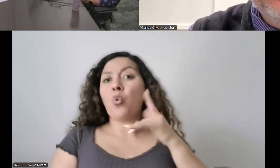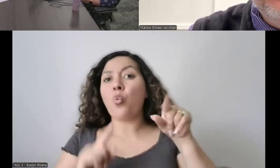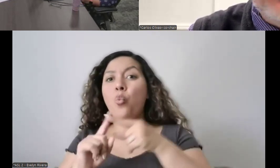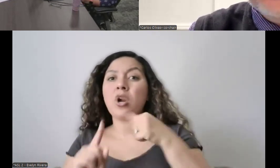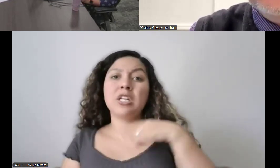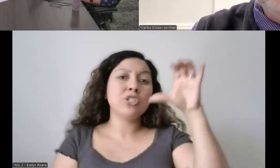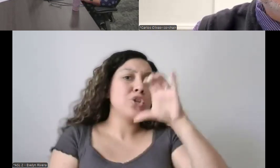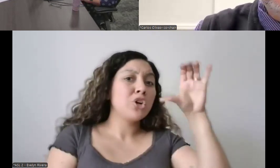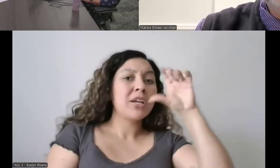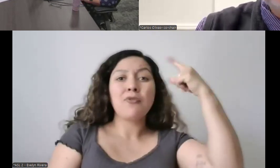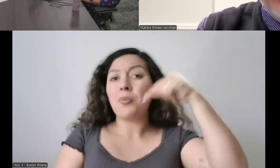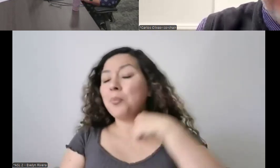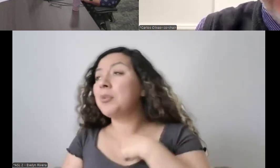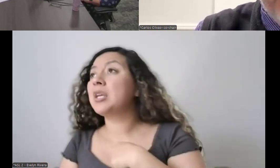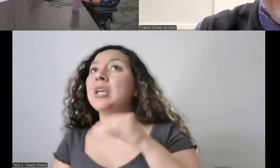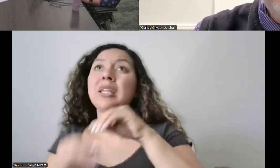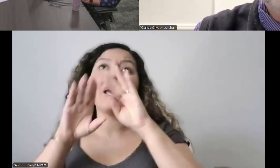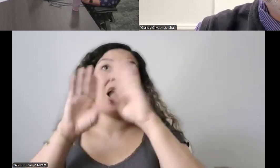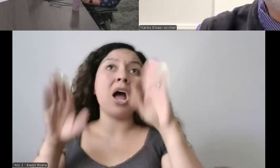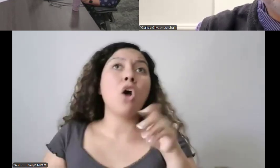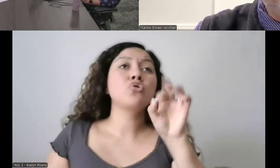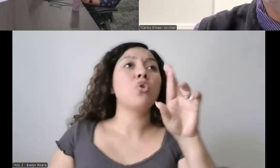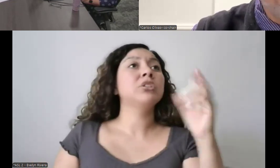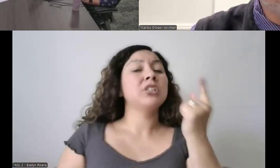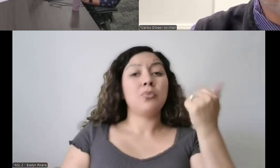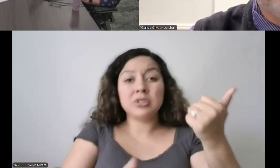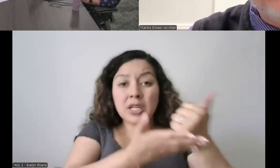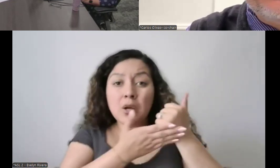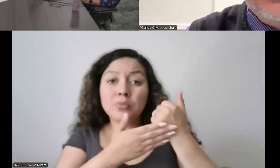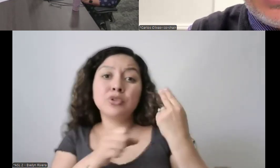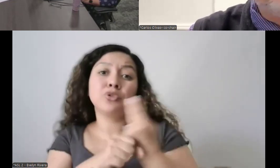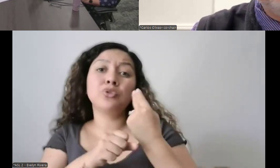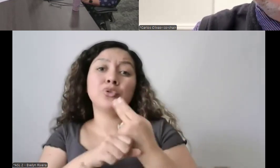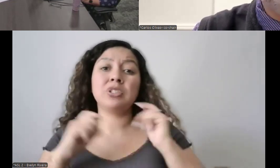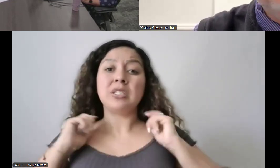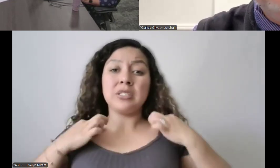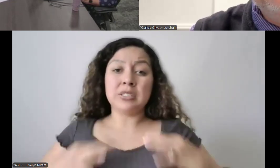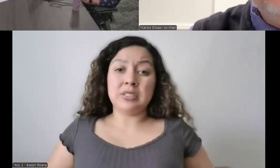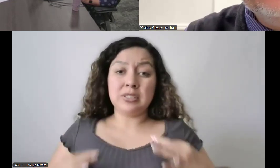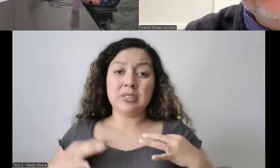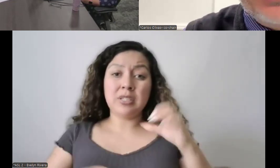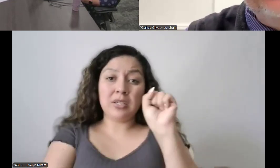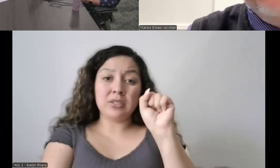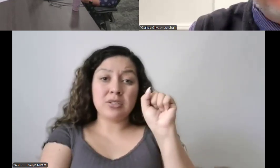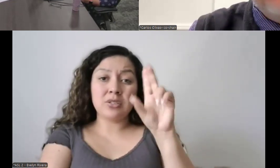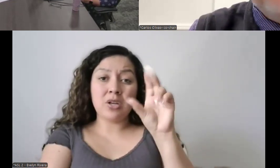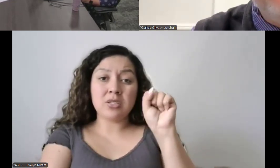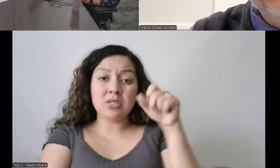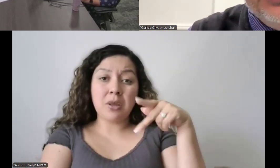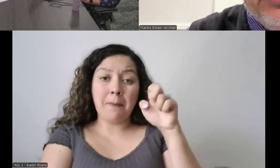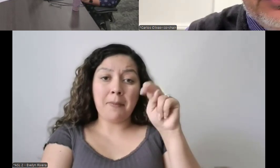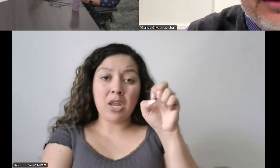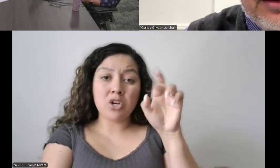me or someone to help him put on his suspenders the right way after he's spaghettied himself